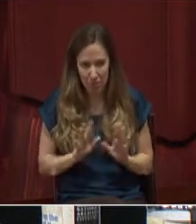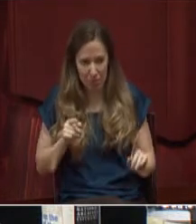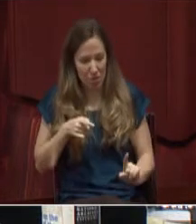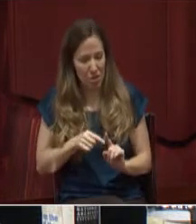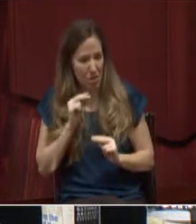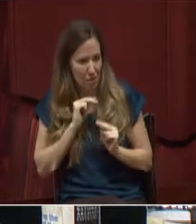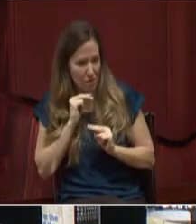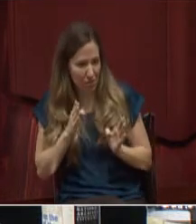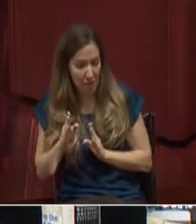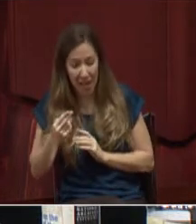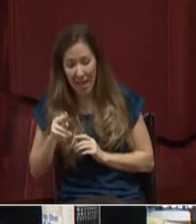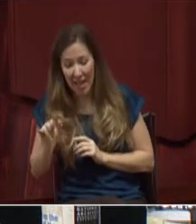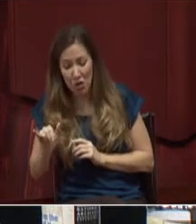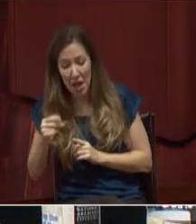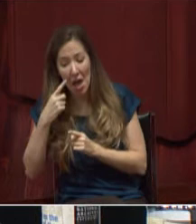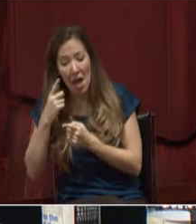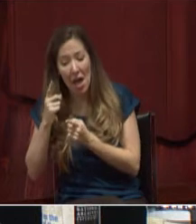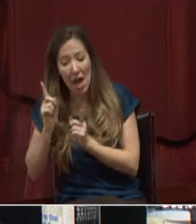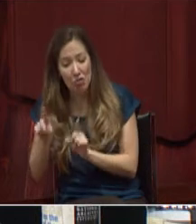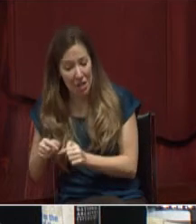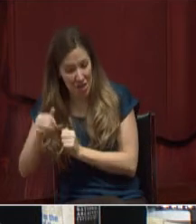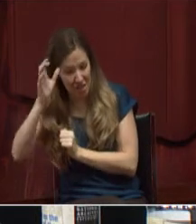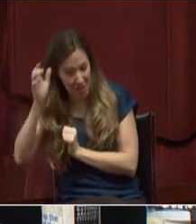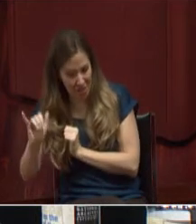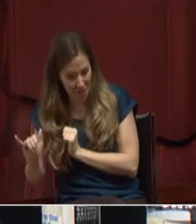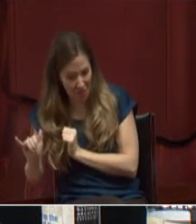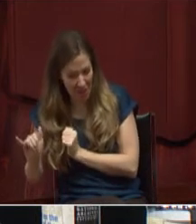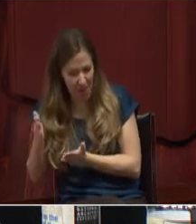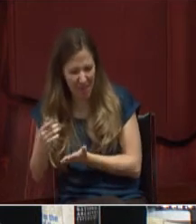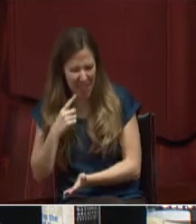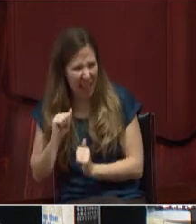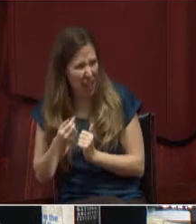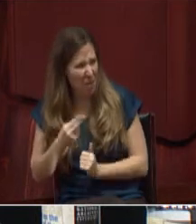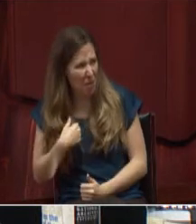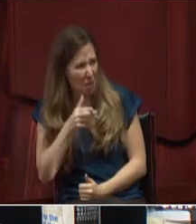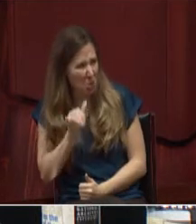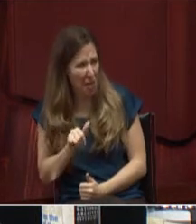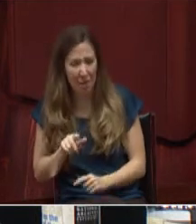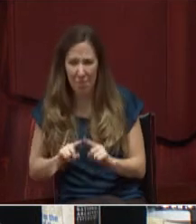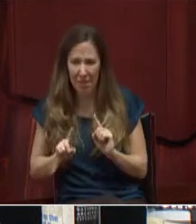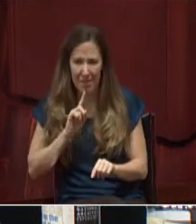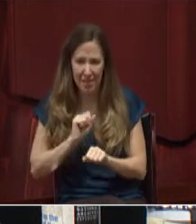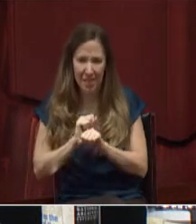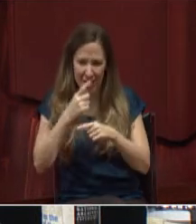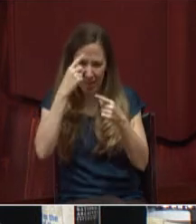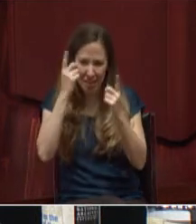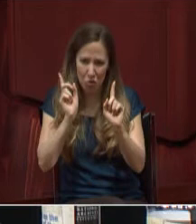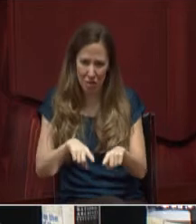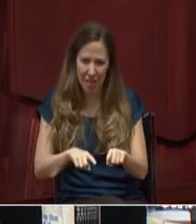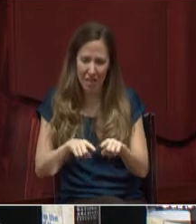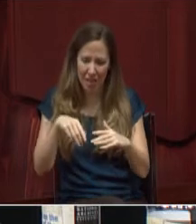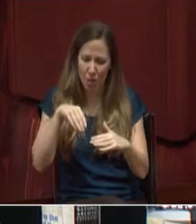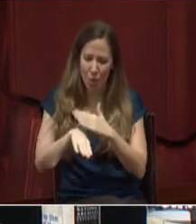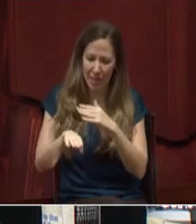I will say Henry agreed with the concept as well. It's not as if he may have said, how the hell am I going to do this? But he certainly agreed that the opening to